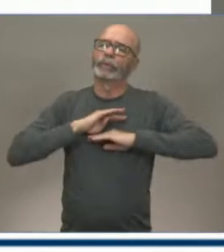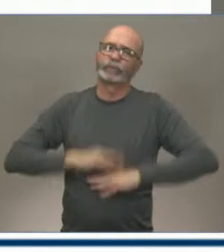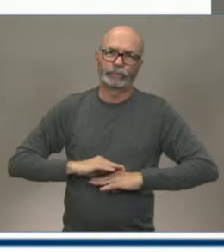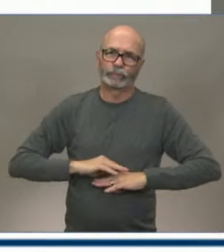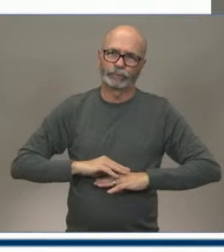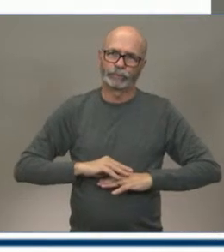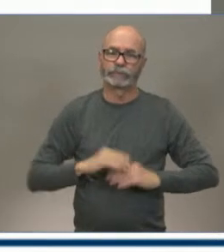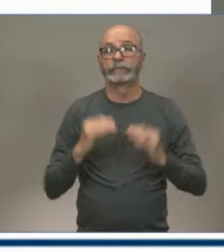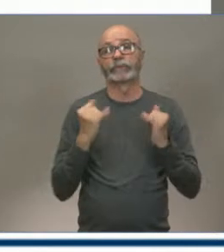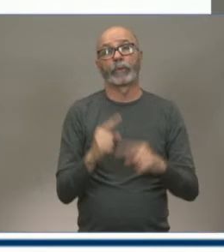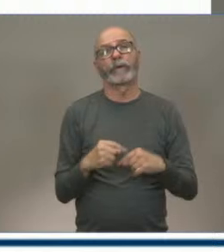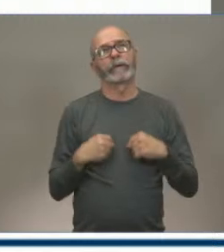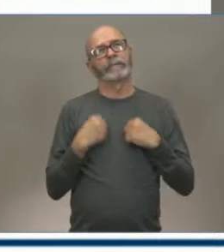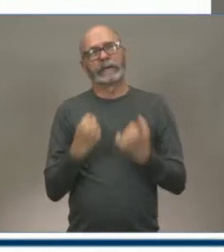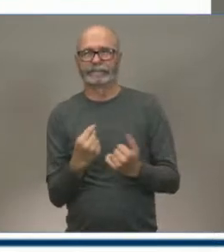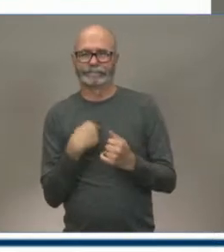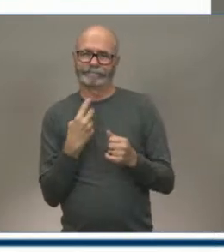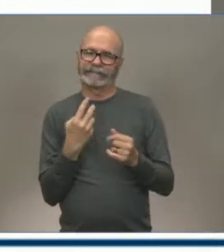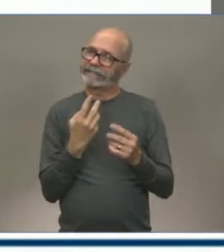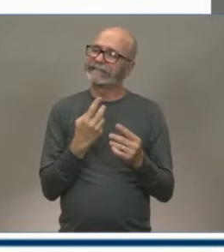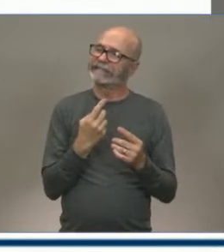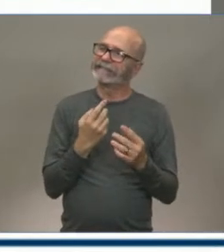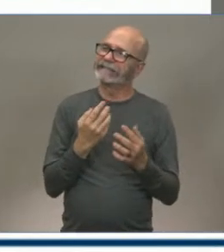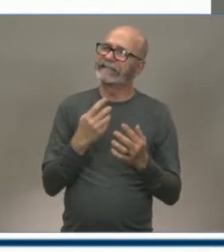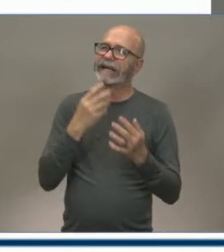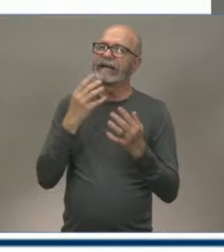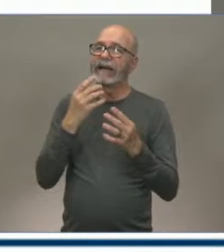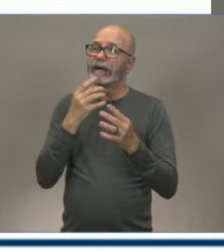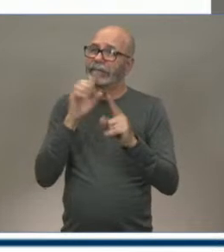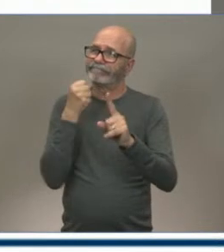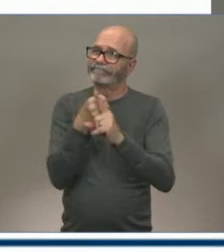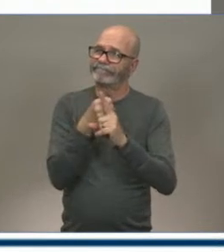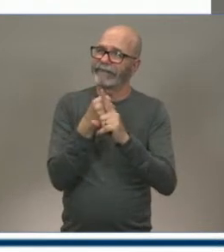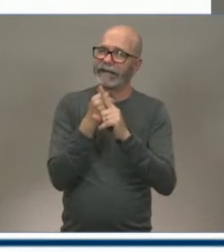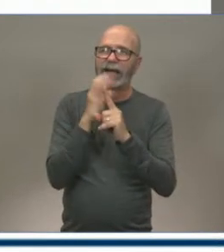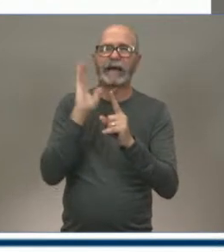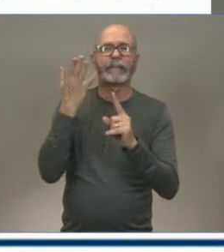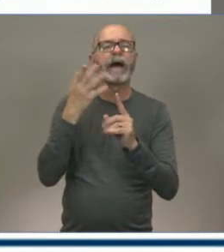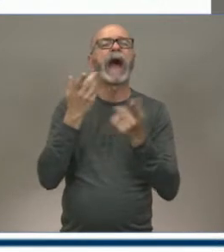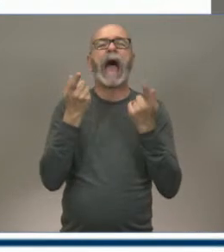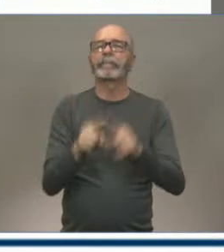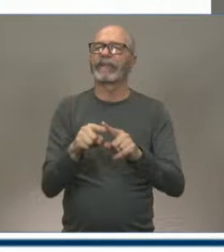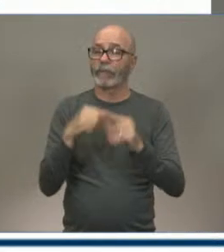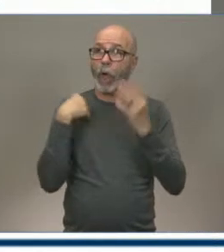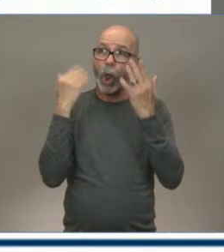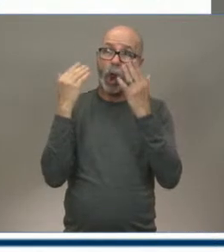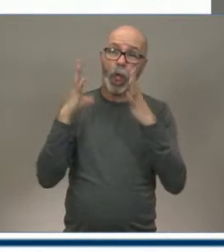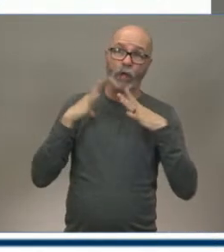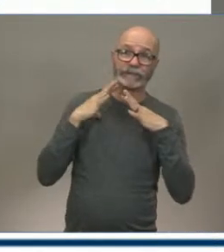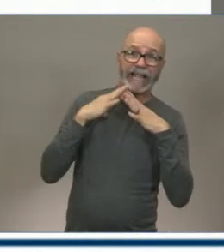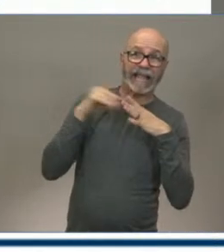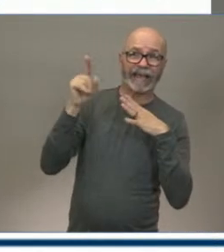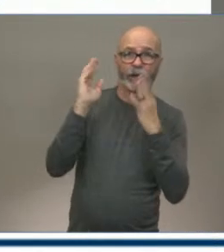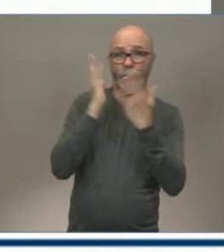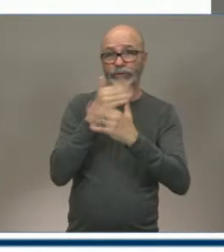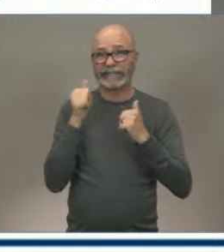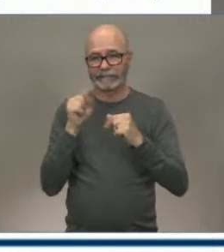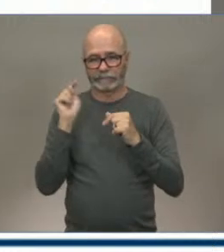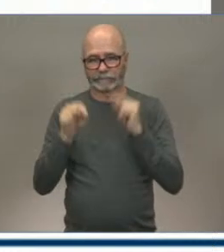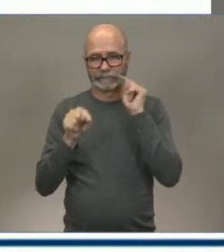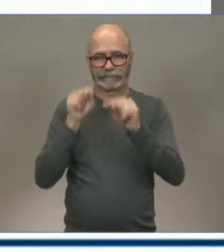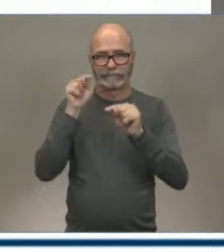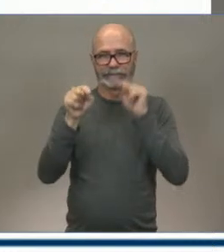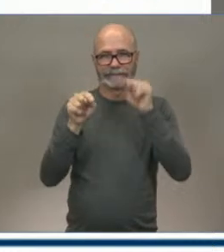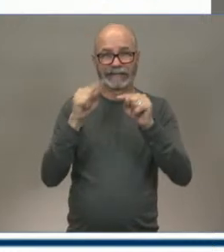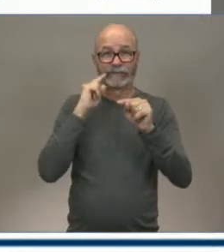holiday season and what it's done related to our COVID-19 numbers, but it is still early. It's been 2 weeks since Christmas,